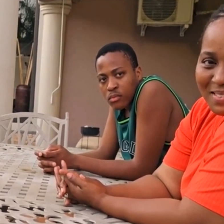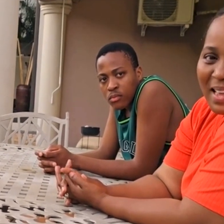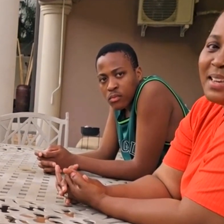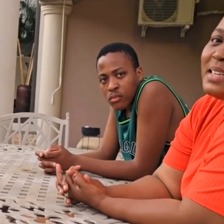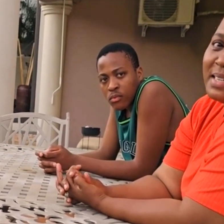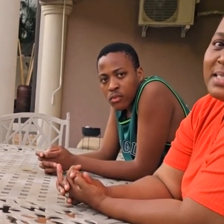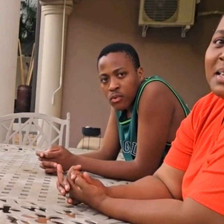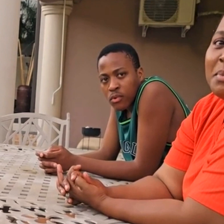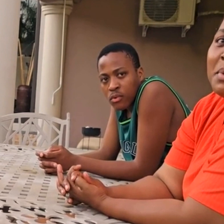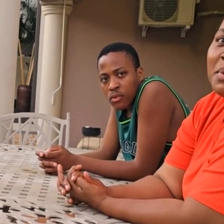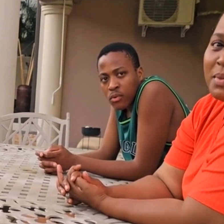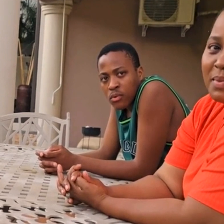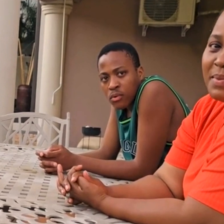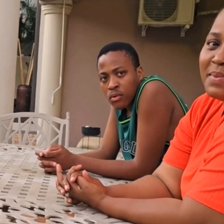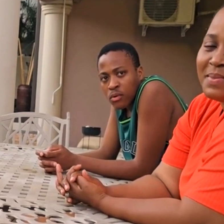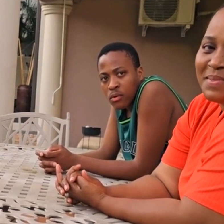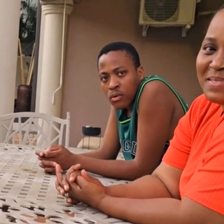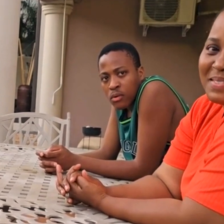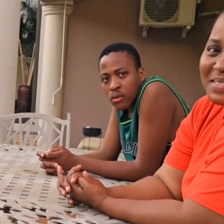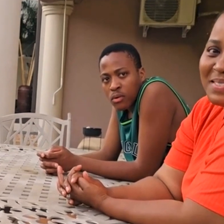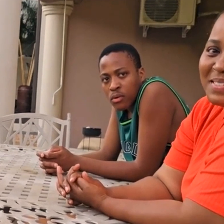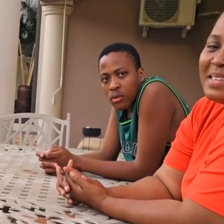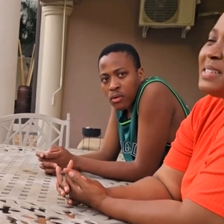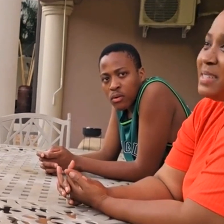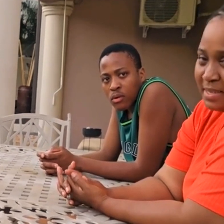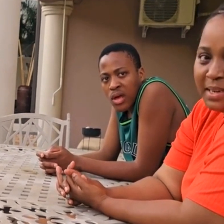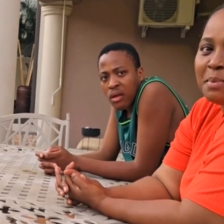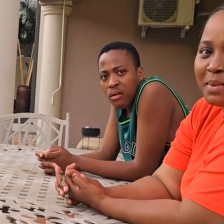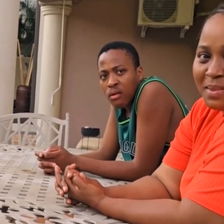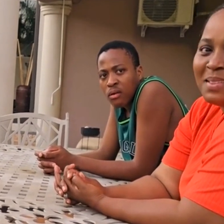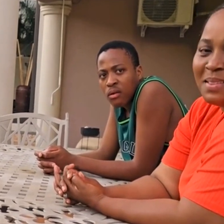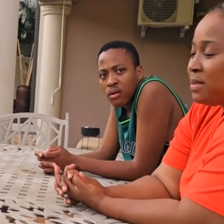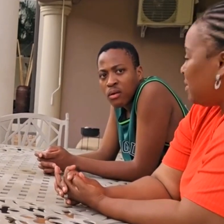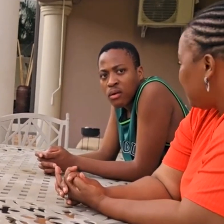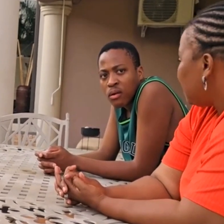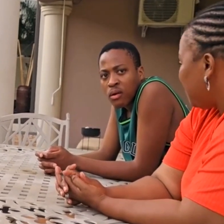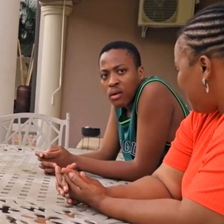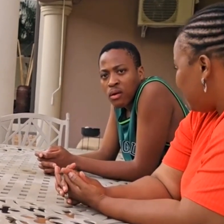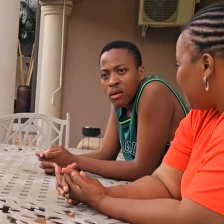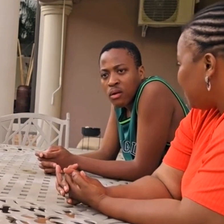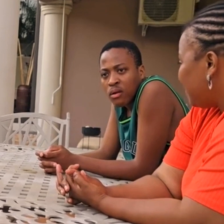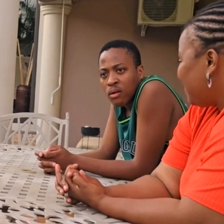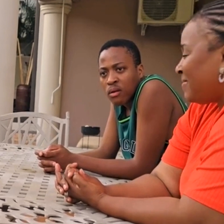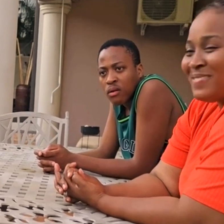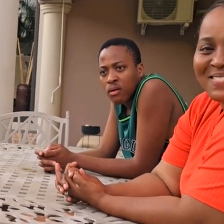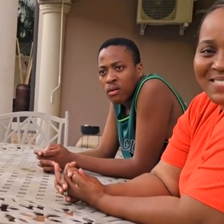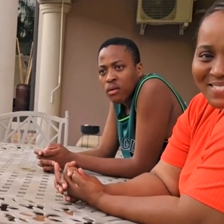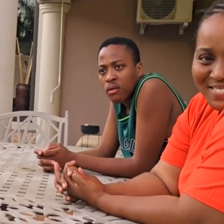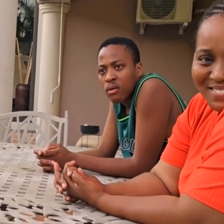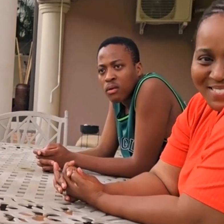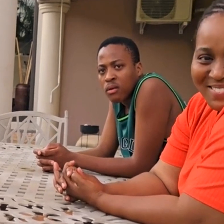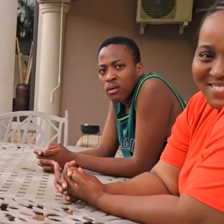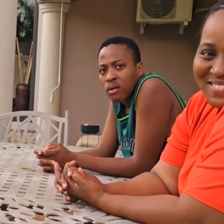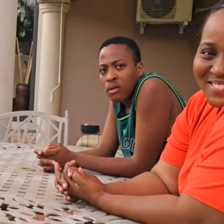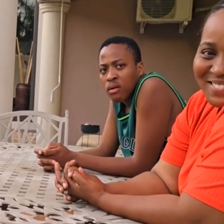year. Meaning we are going to cut going out, we are going to cut other nice things